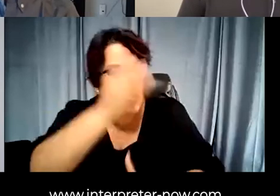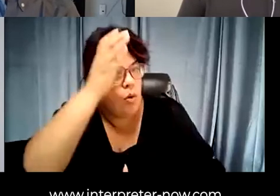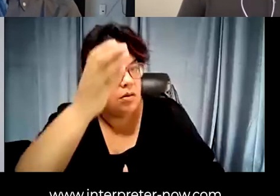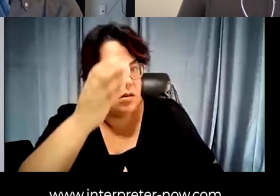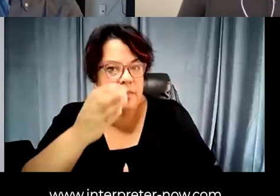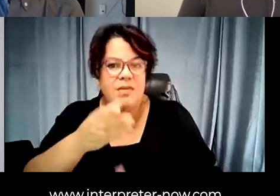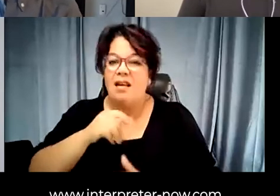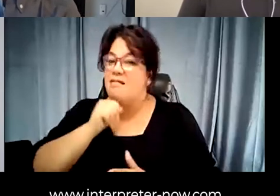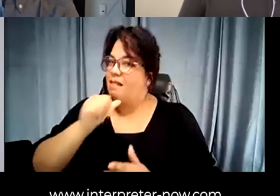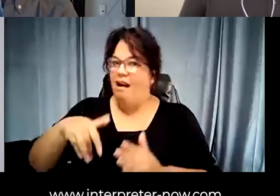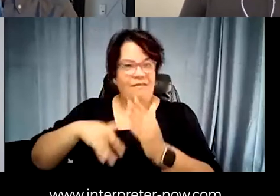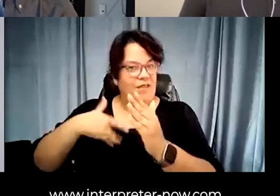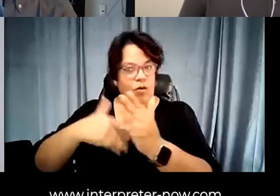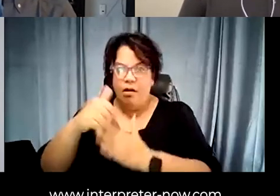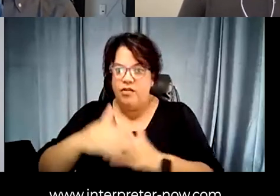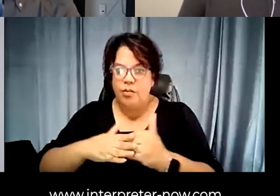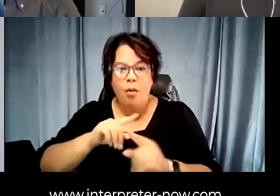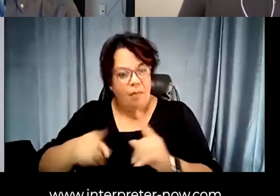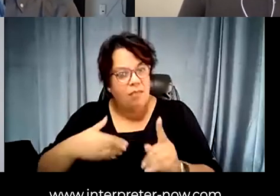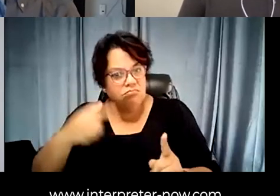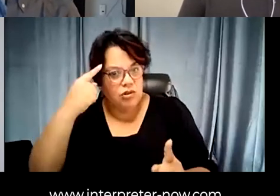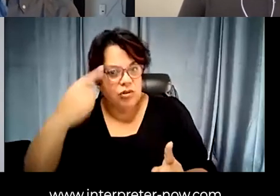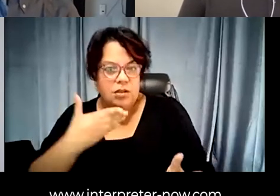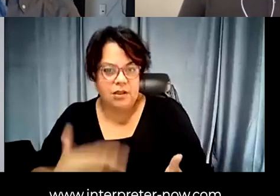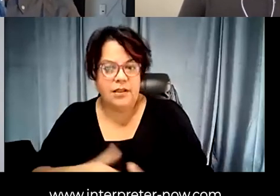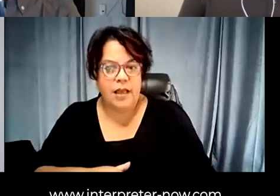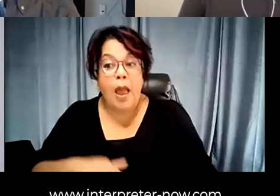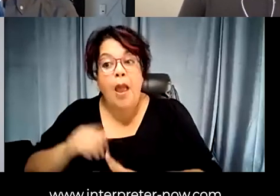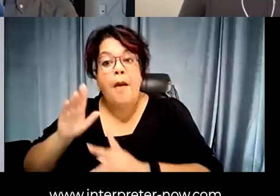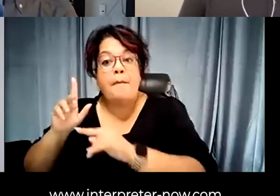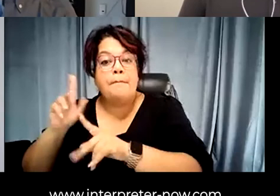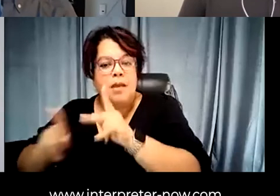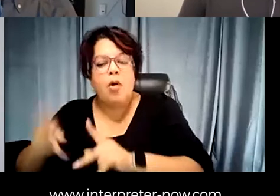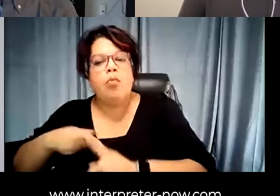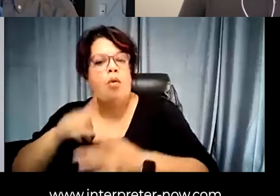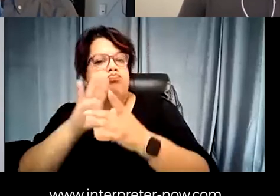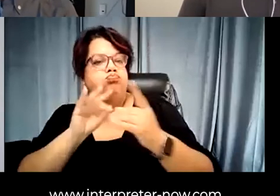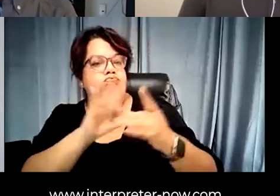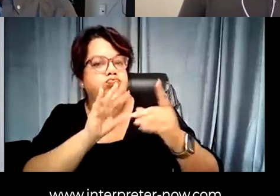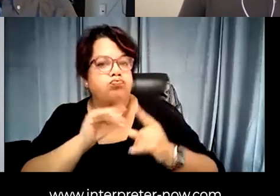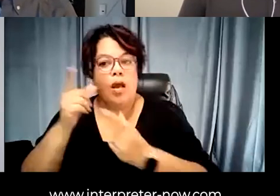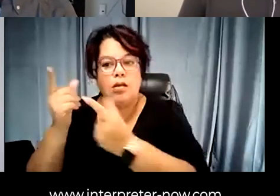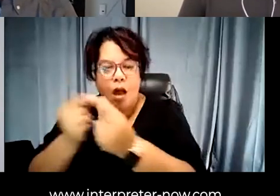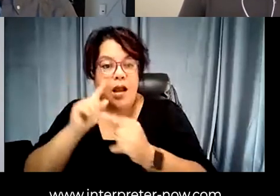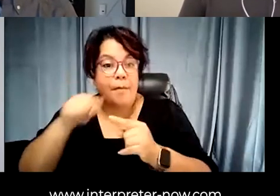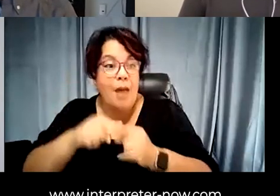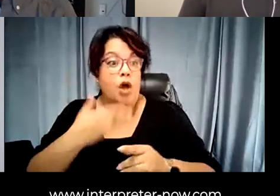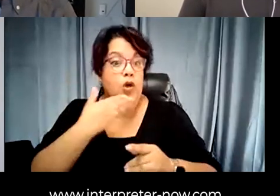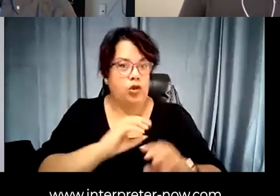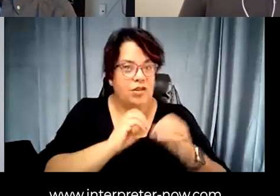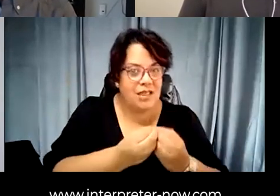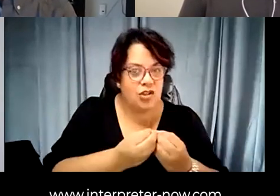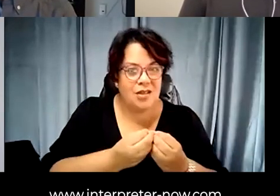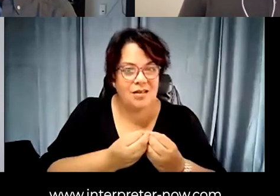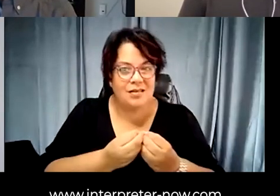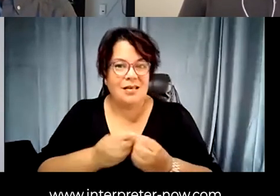of difference. And people talk about organizations that care about them. Word of mouth is your most powerful tool. So let's build towards that future of